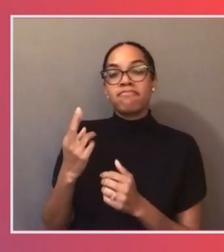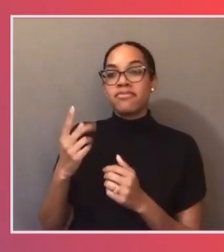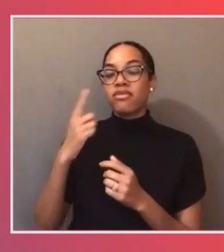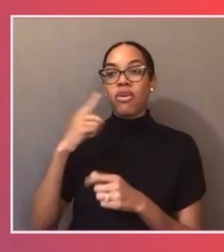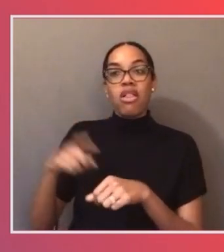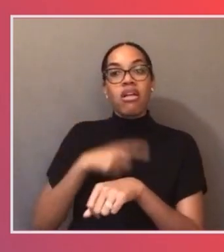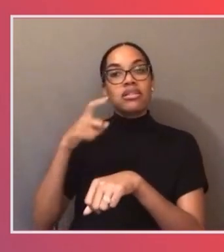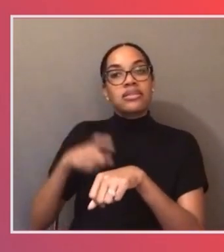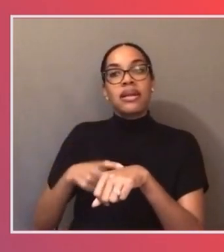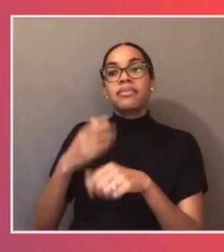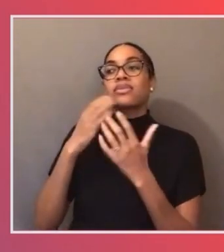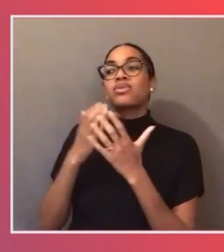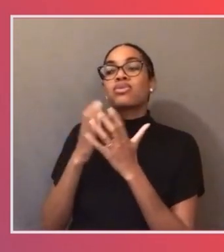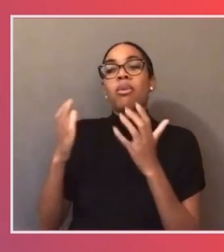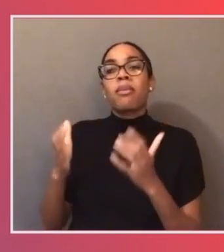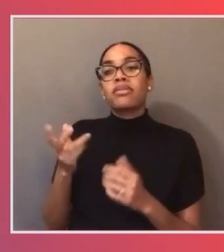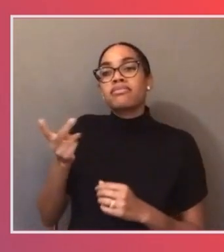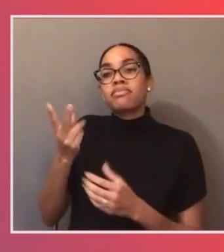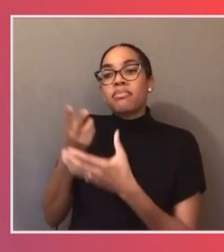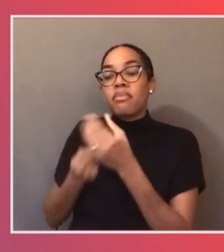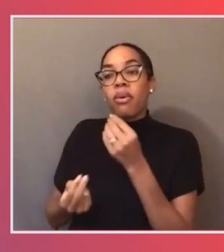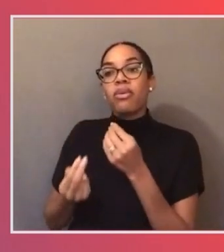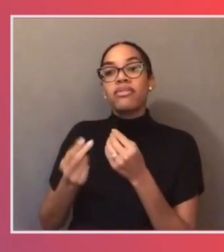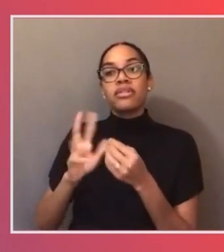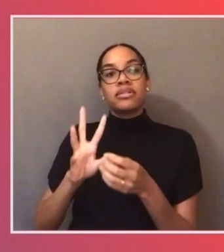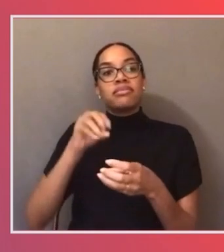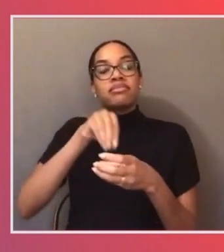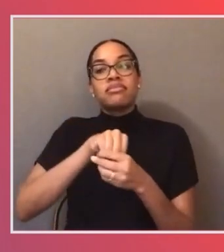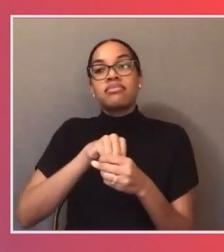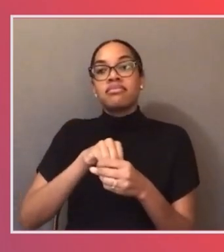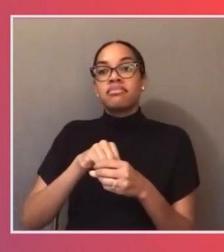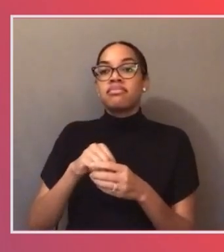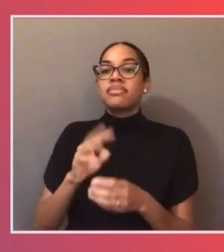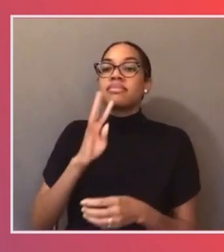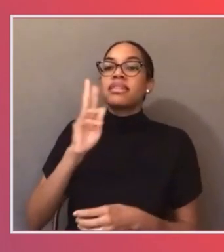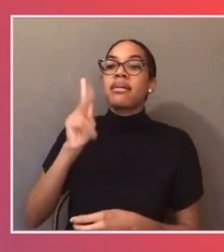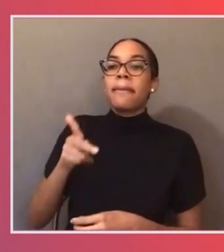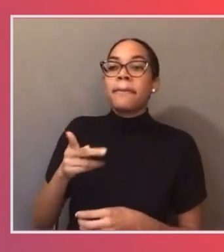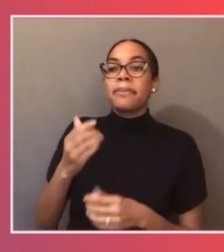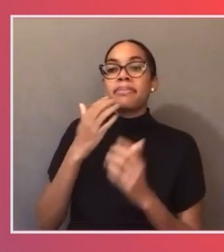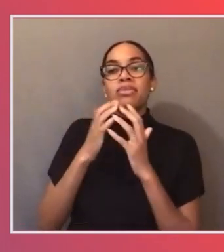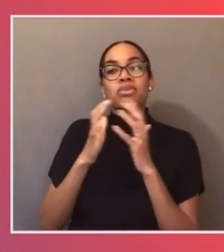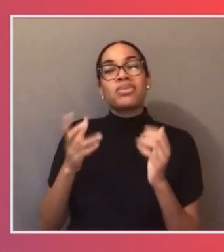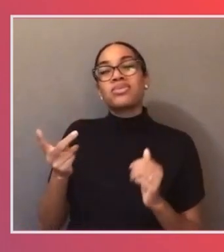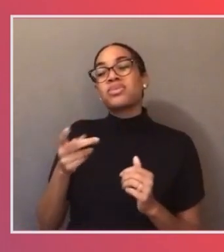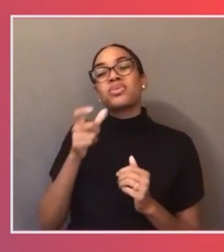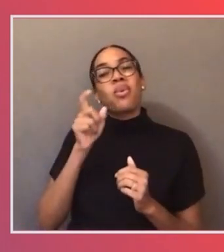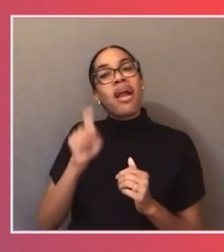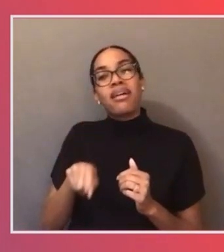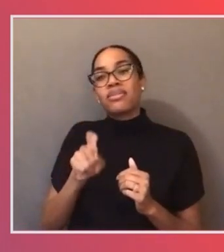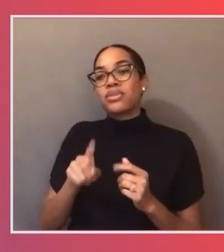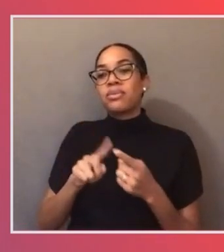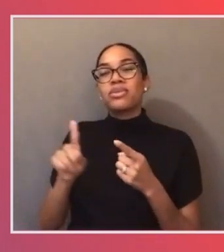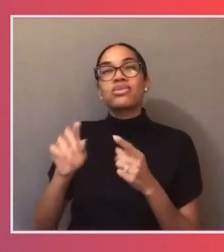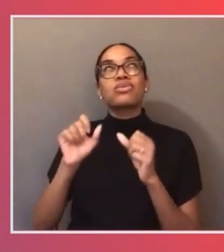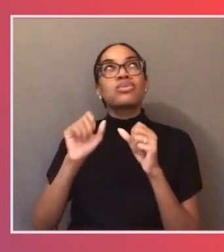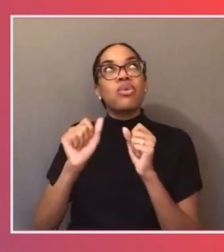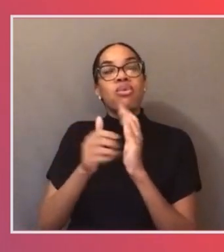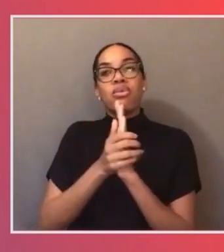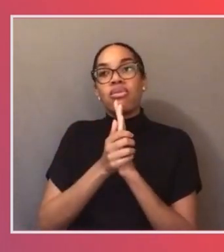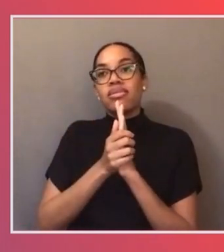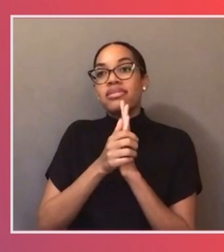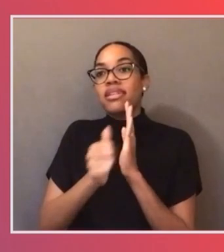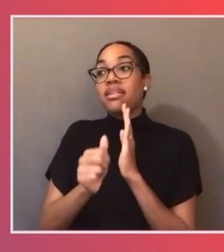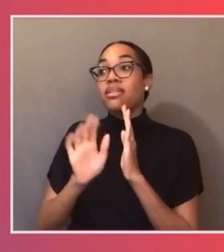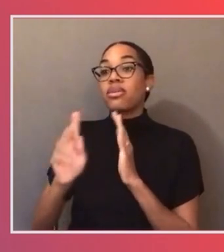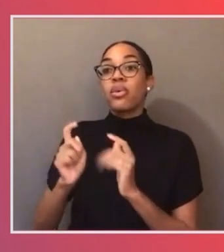because you certainly don't have to, and you're all so talented. The gift that you give is such an important one.